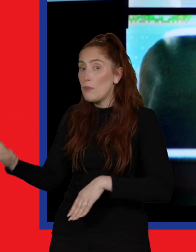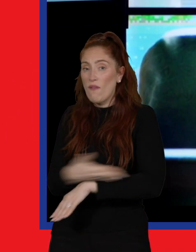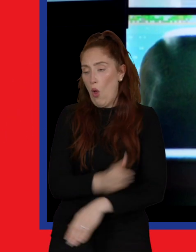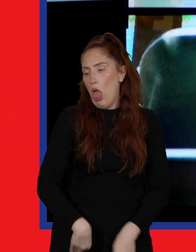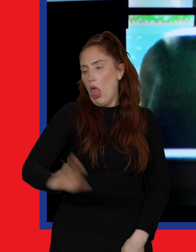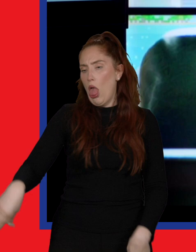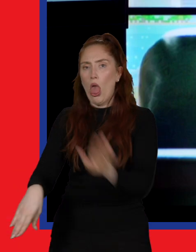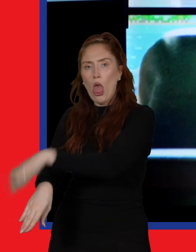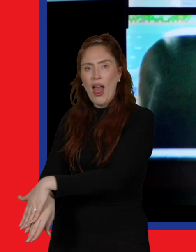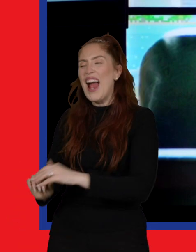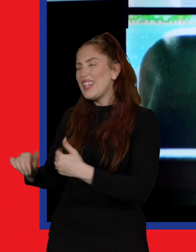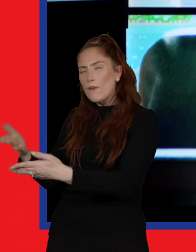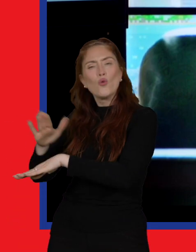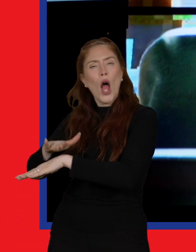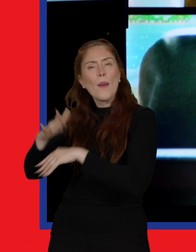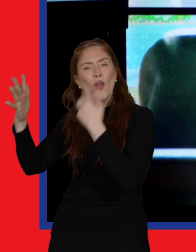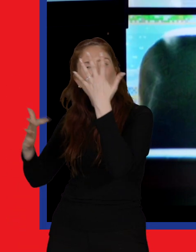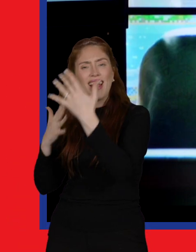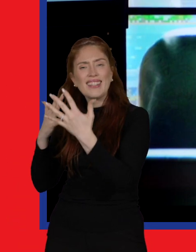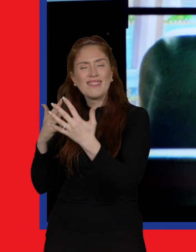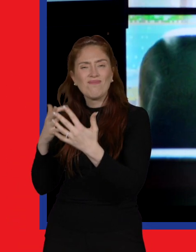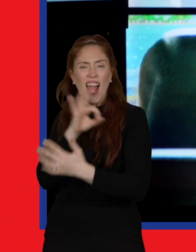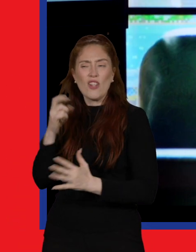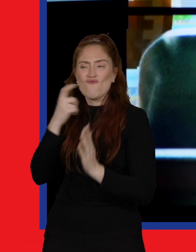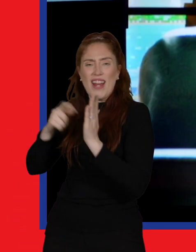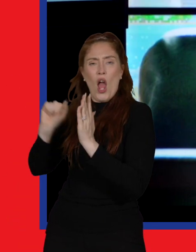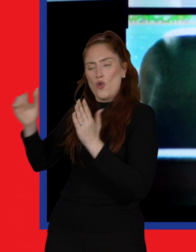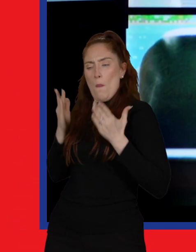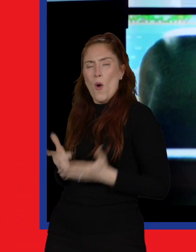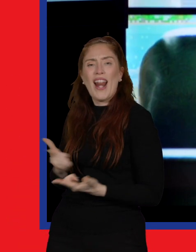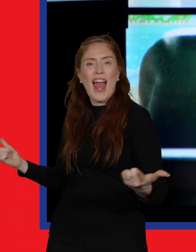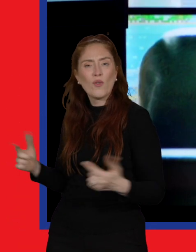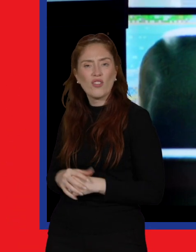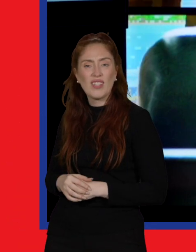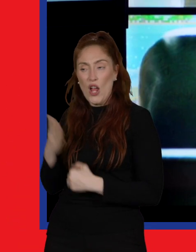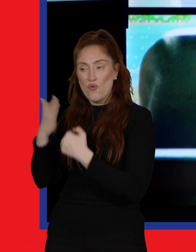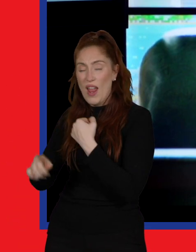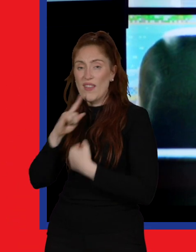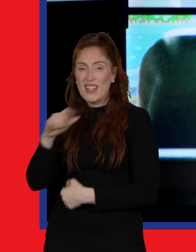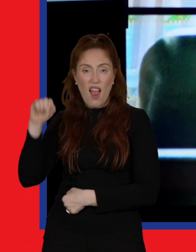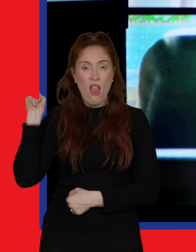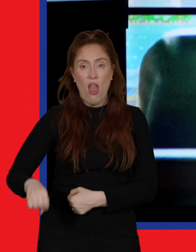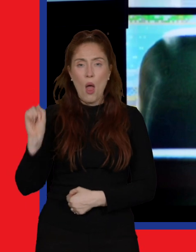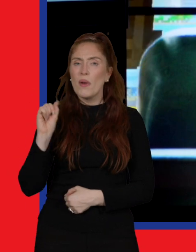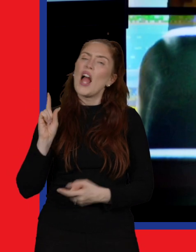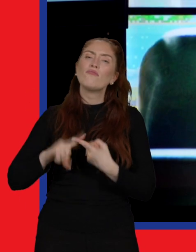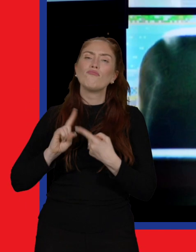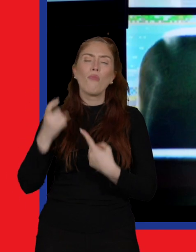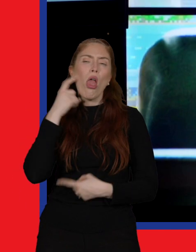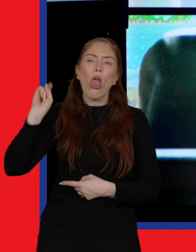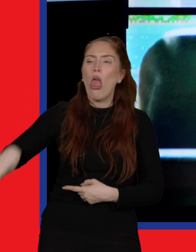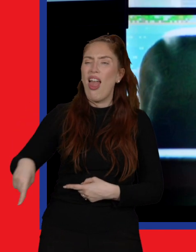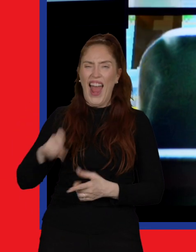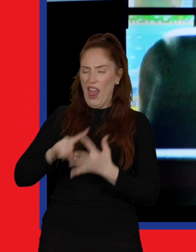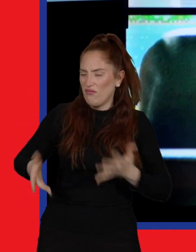answer before I tried to put my leg on your lap. I didn't take notice of the body cues you were giving me. You didn't give me your consent, but I